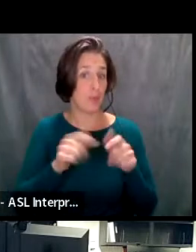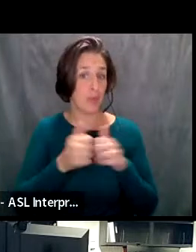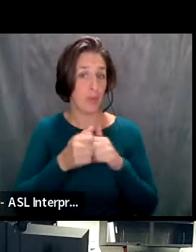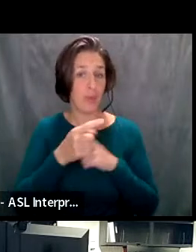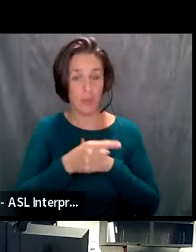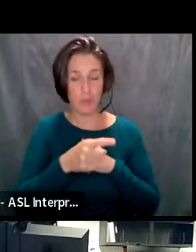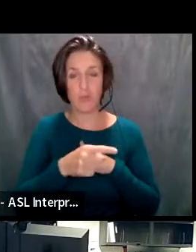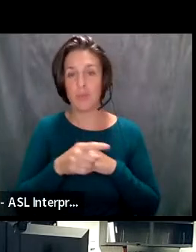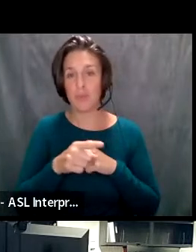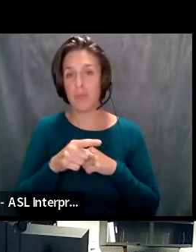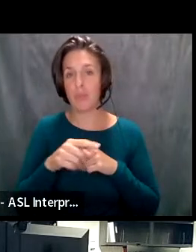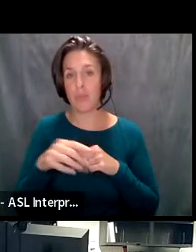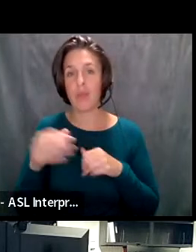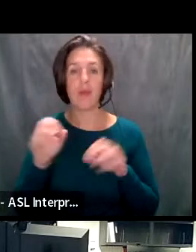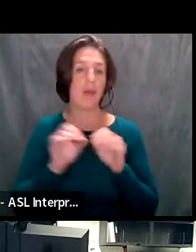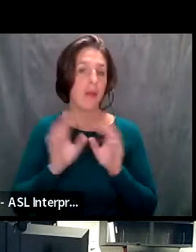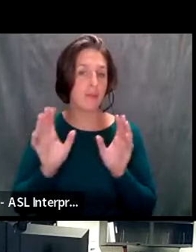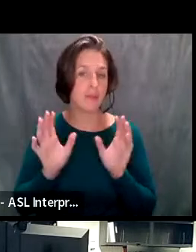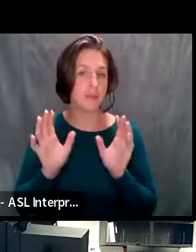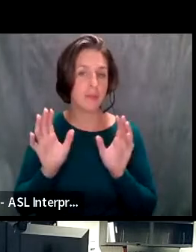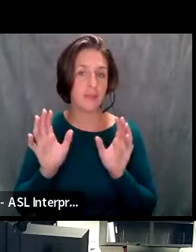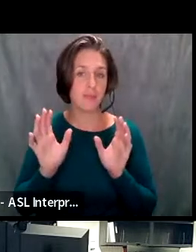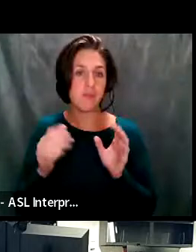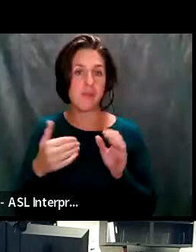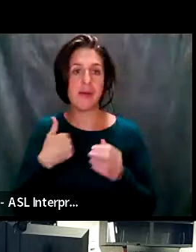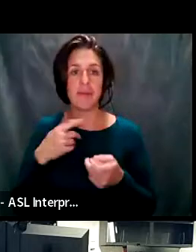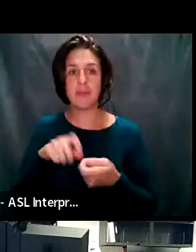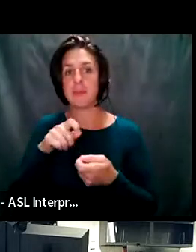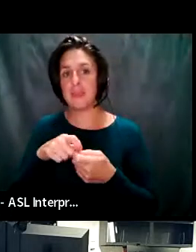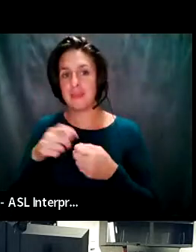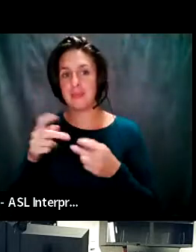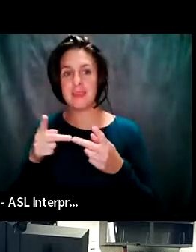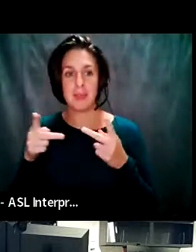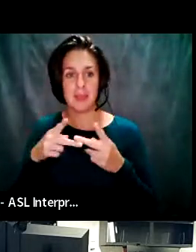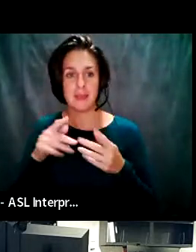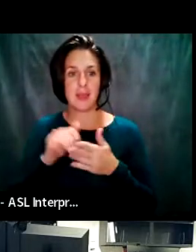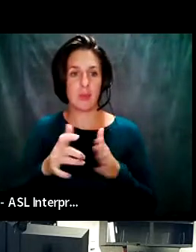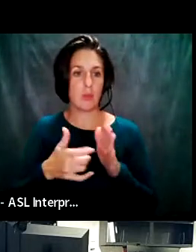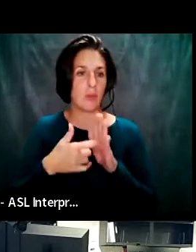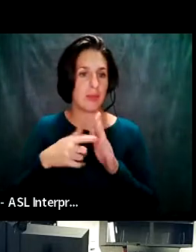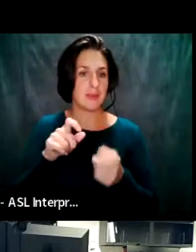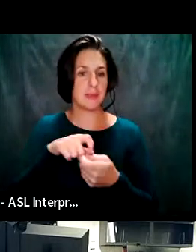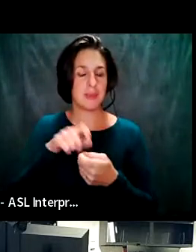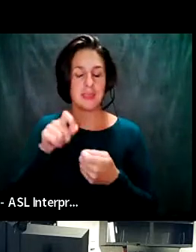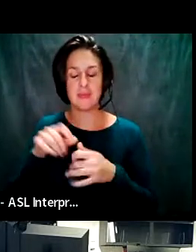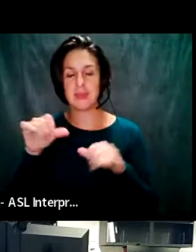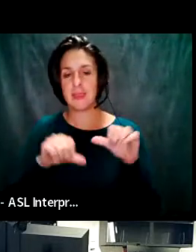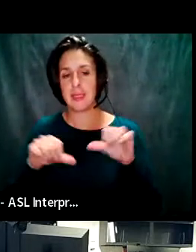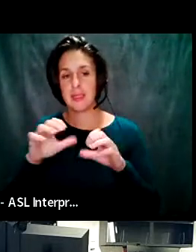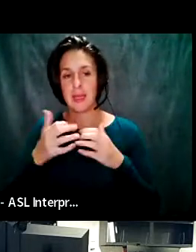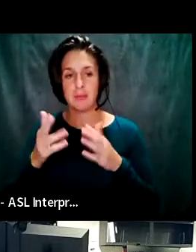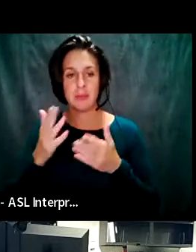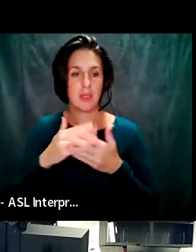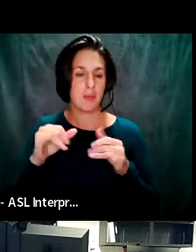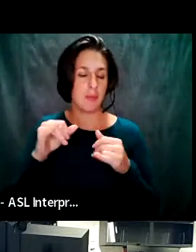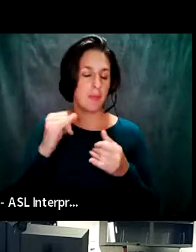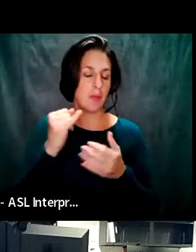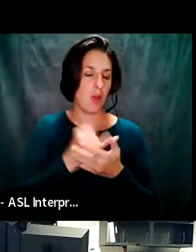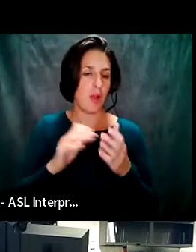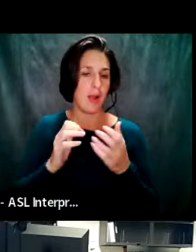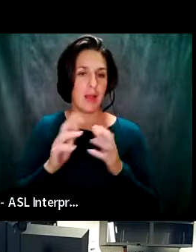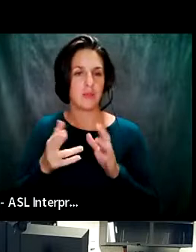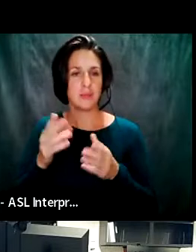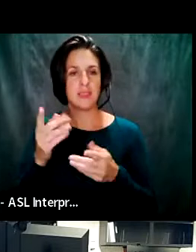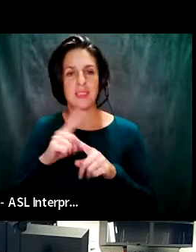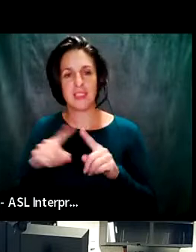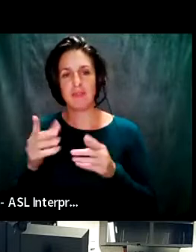move. Now, there are obviously specific spaces that require specific science classrooms, some art classrooms, different things like that. We're